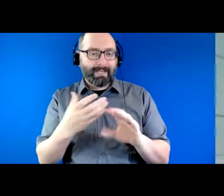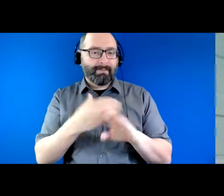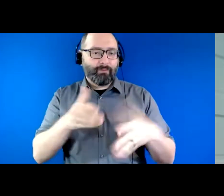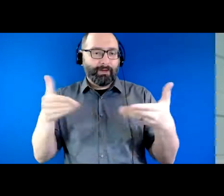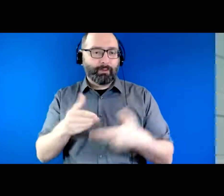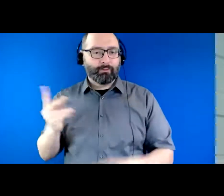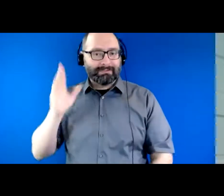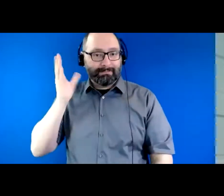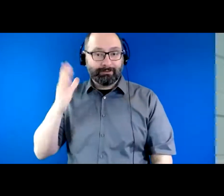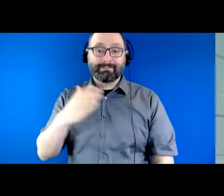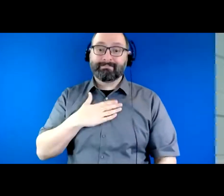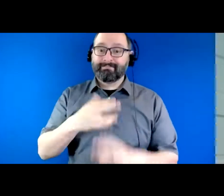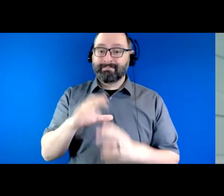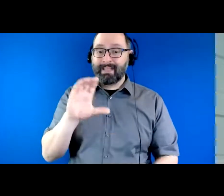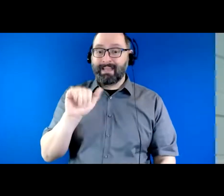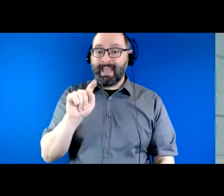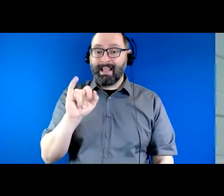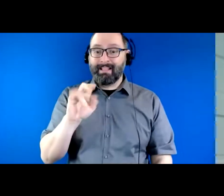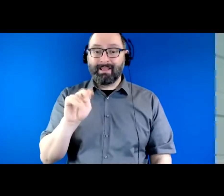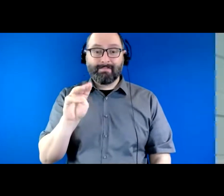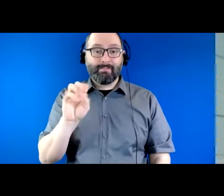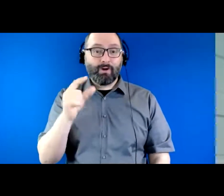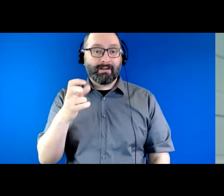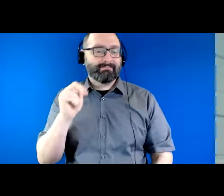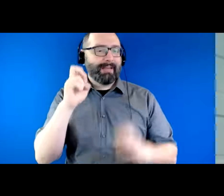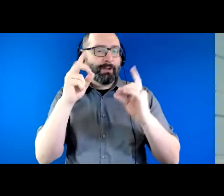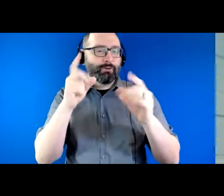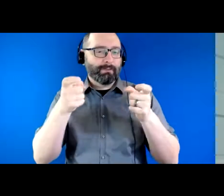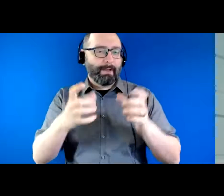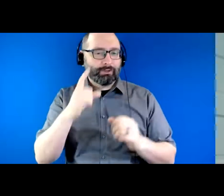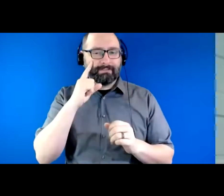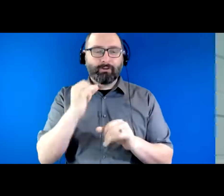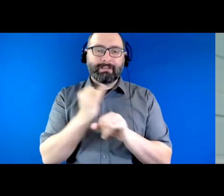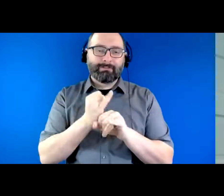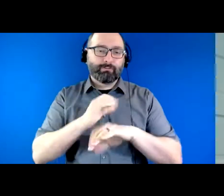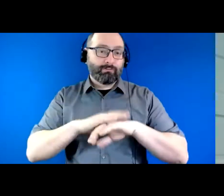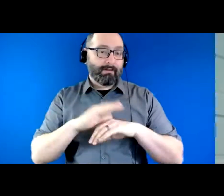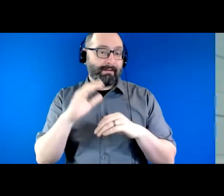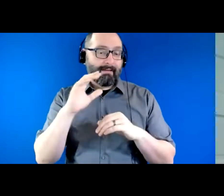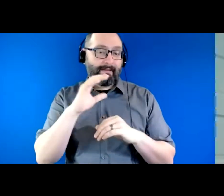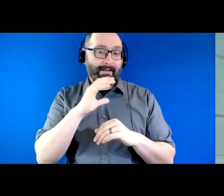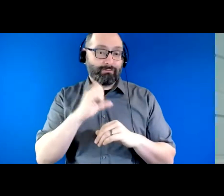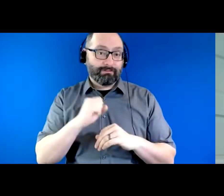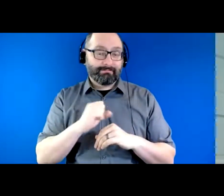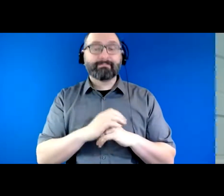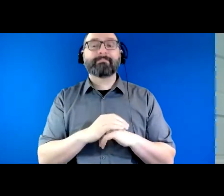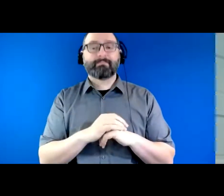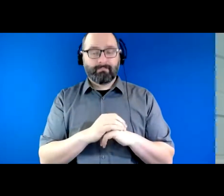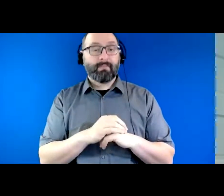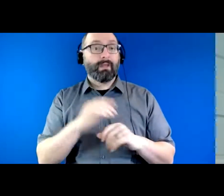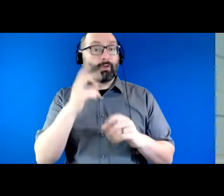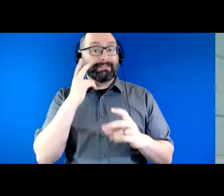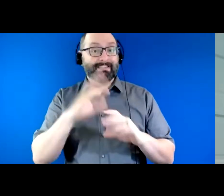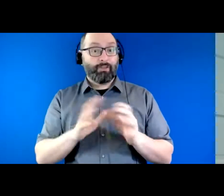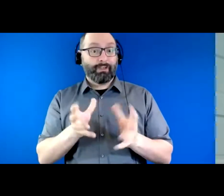today. My name is Catlin Morgan. I'm the Education Manager for Institute on Aging. As you'll see in the chat